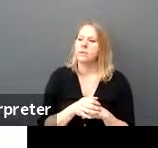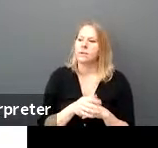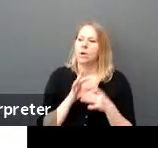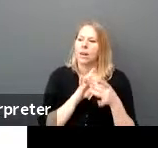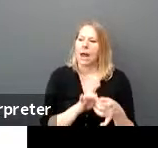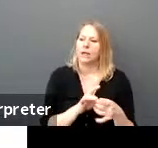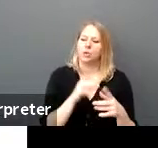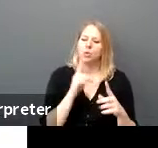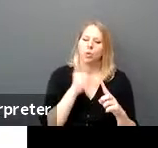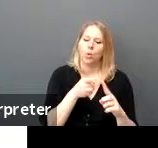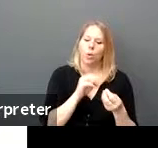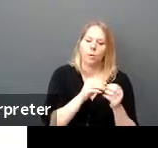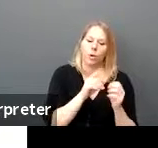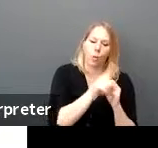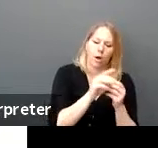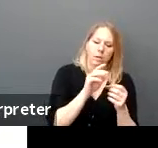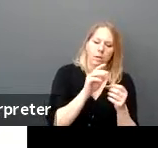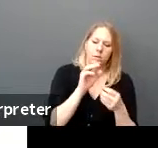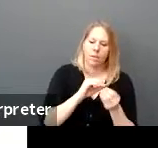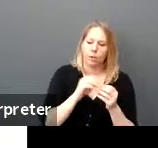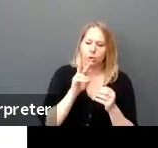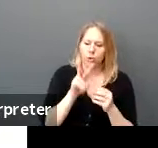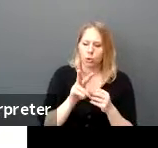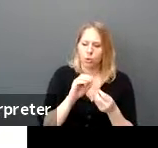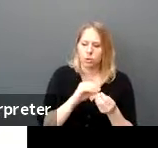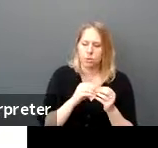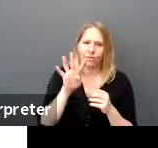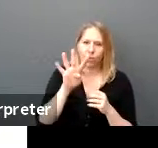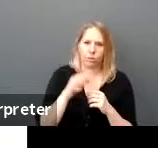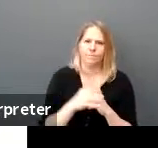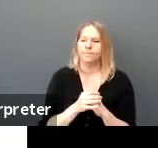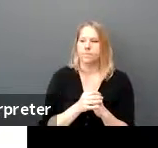goal 1, goal 2, and then goal 4.